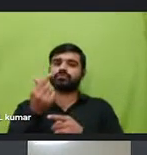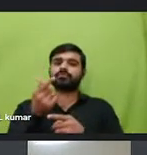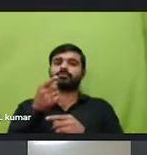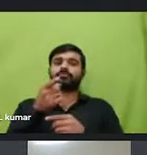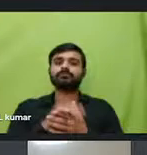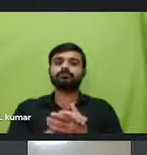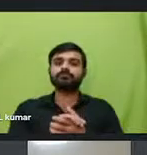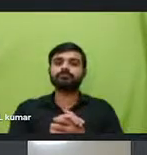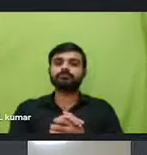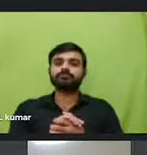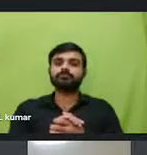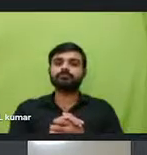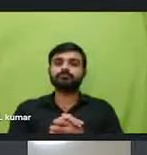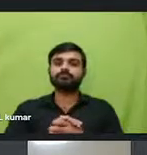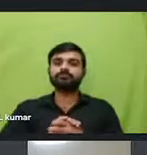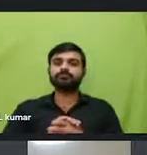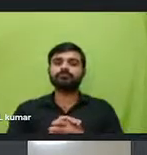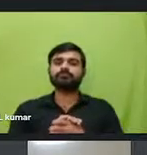to